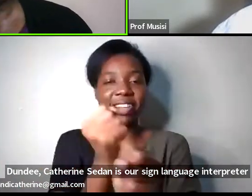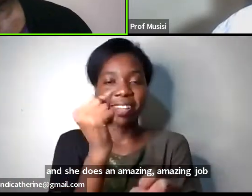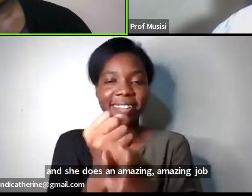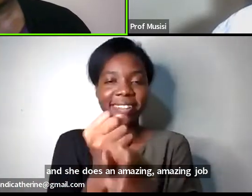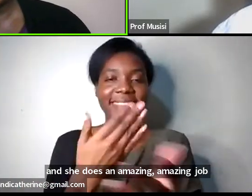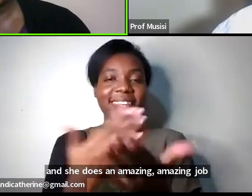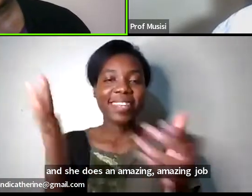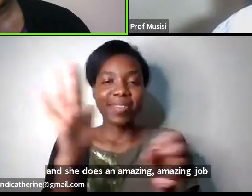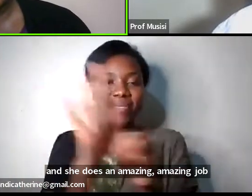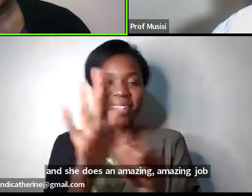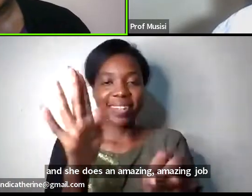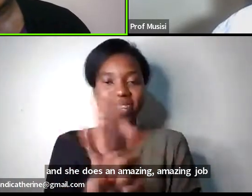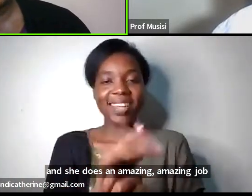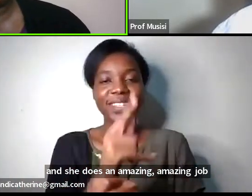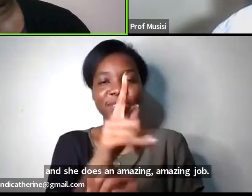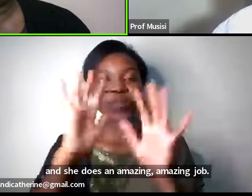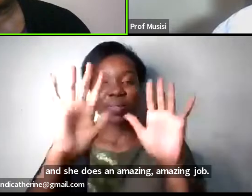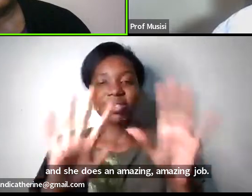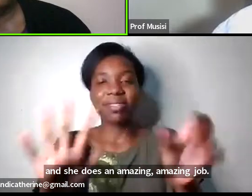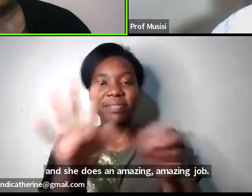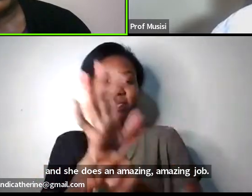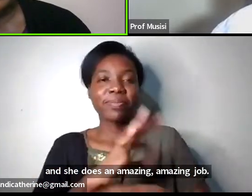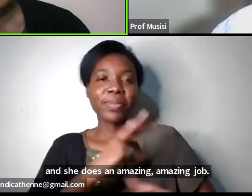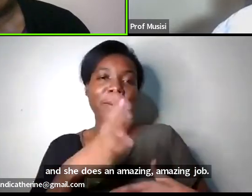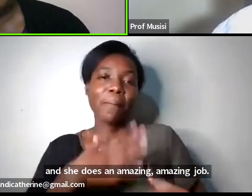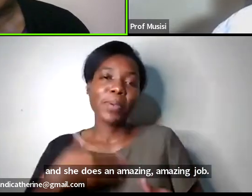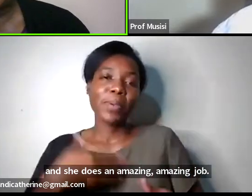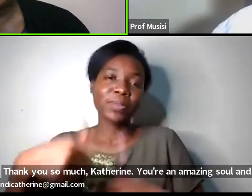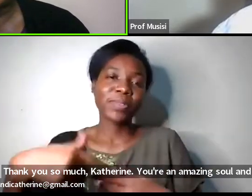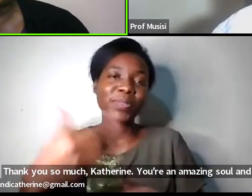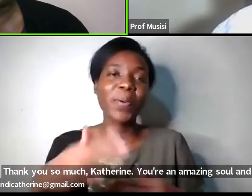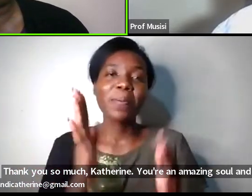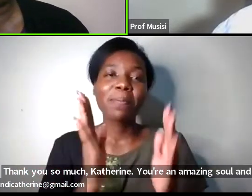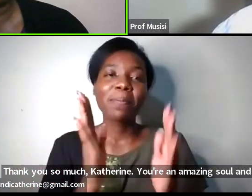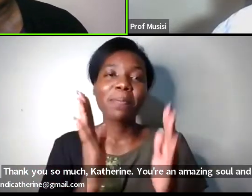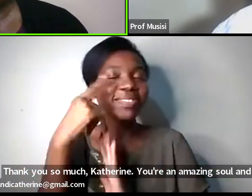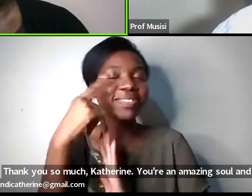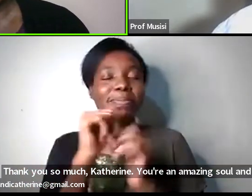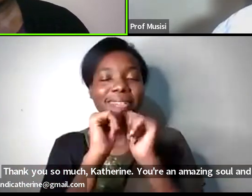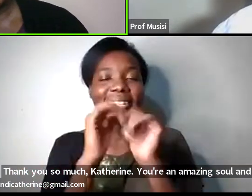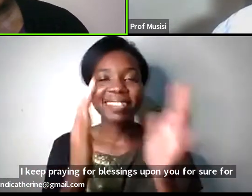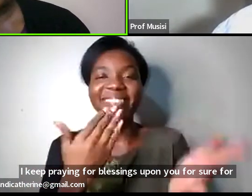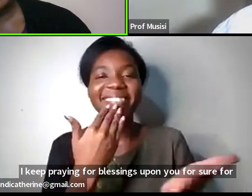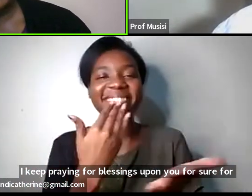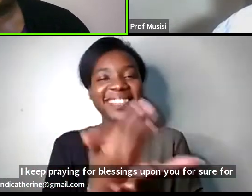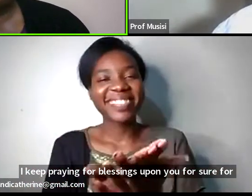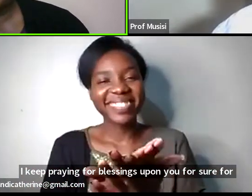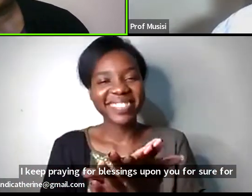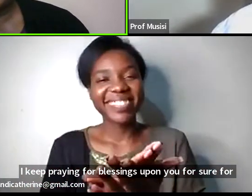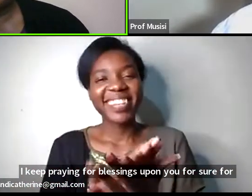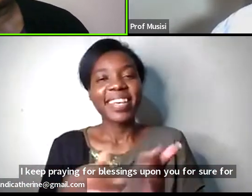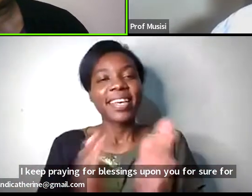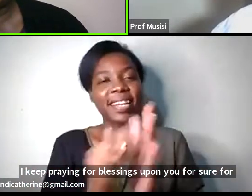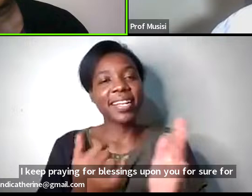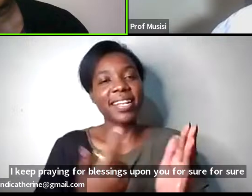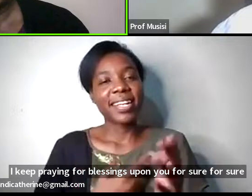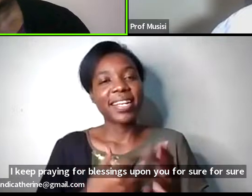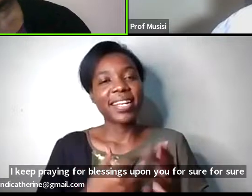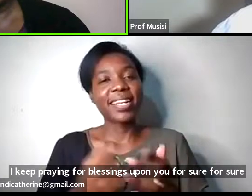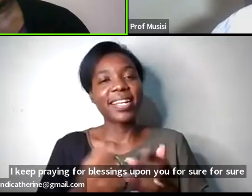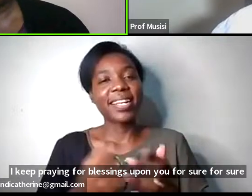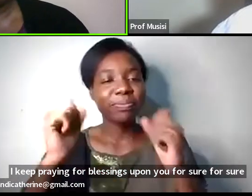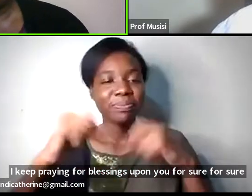Catherine. You're an amazing soul, and I keep praying for blessings upon you for sure. And thank you for agreeing to be here every